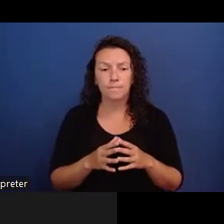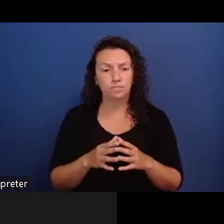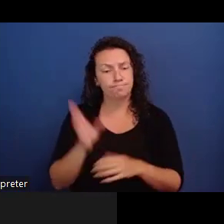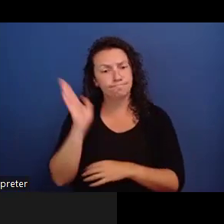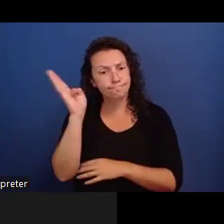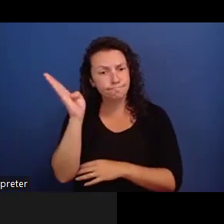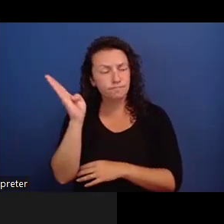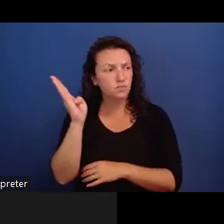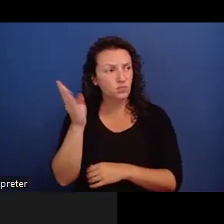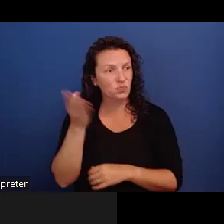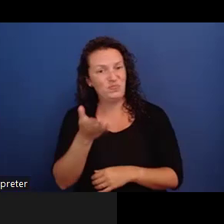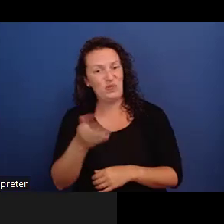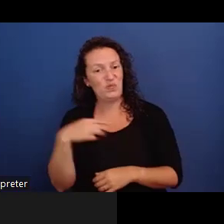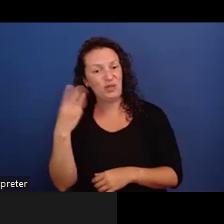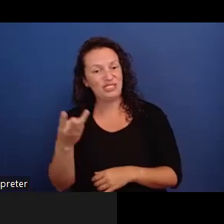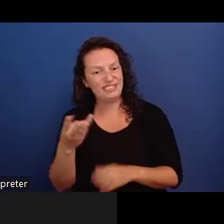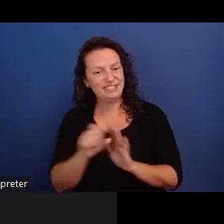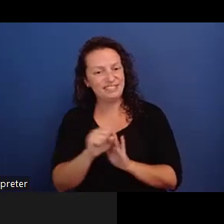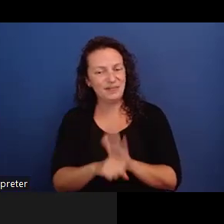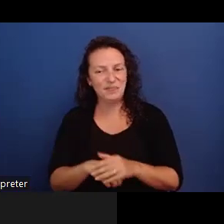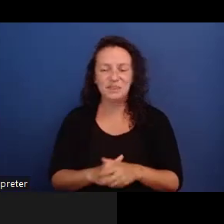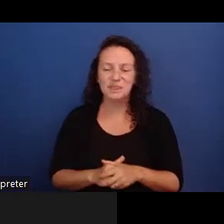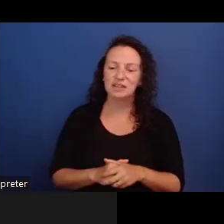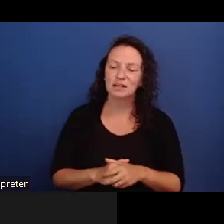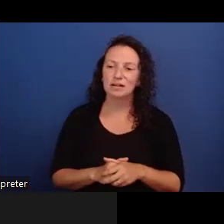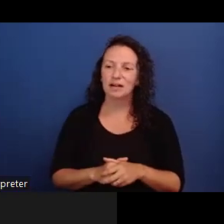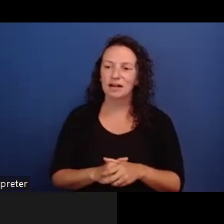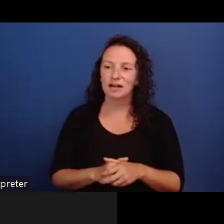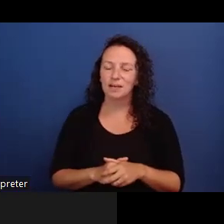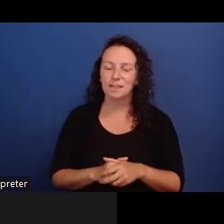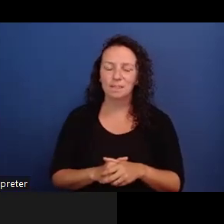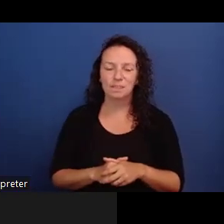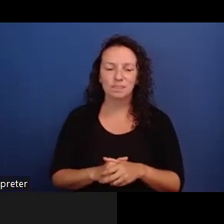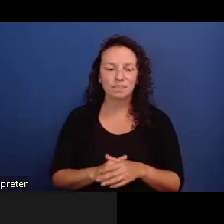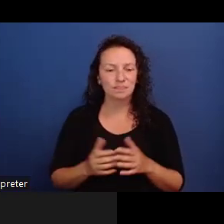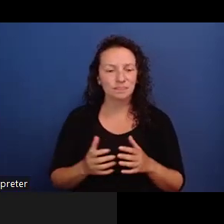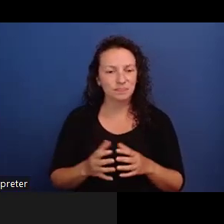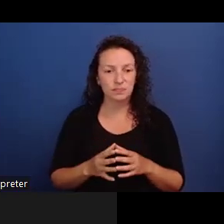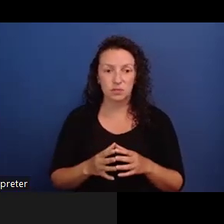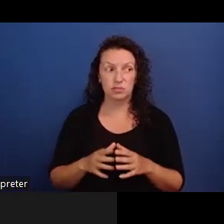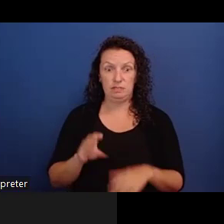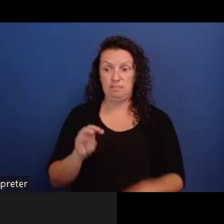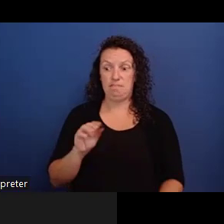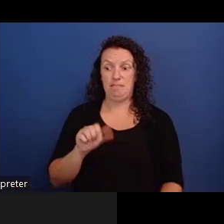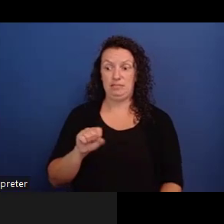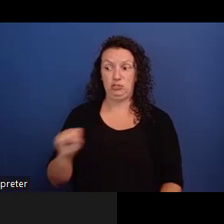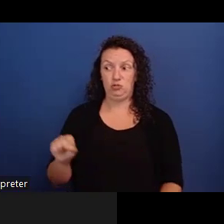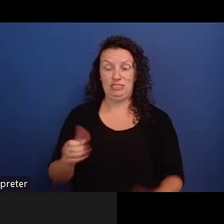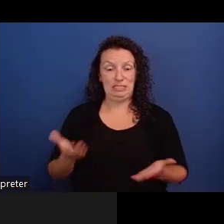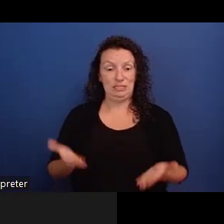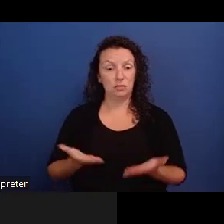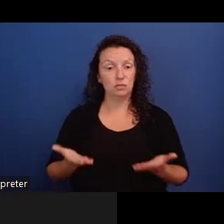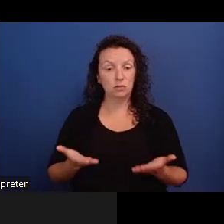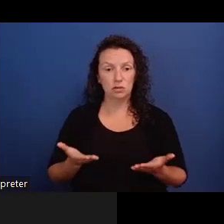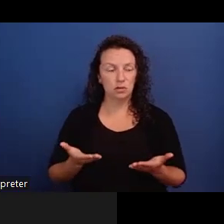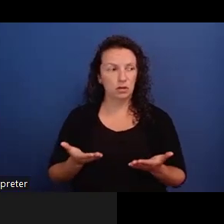in Washington. And, there's a lot happening in Massachusetts. If anyone ever